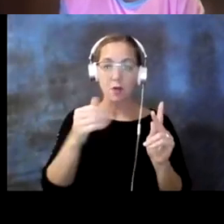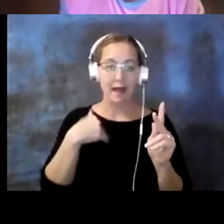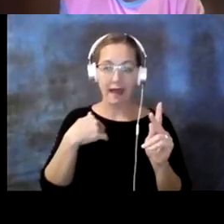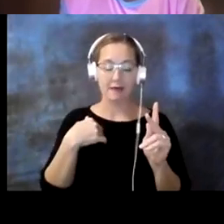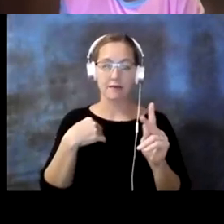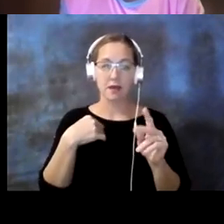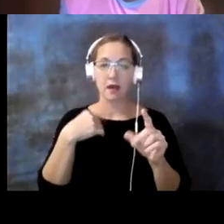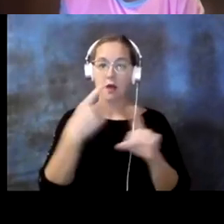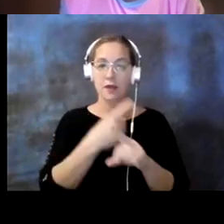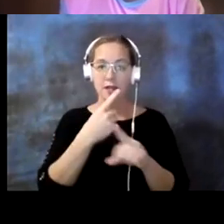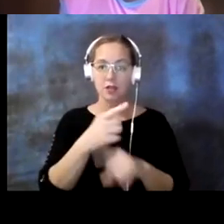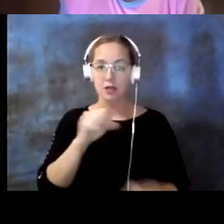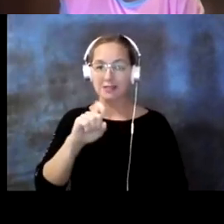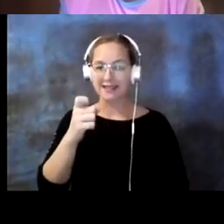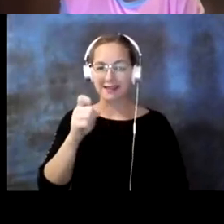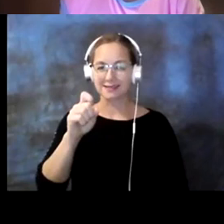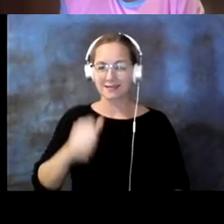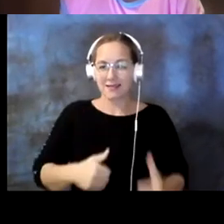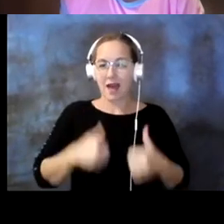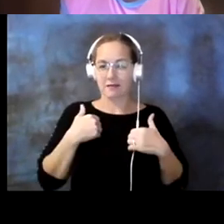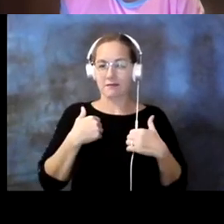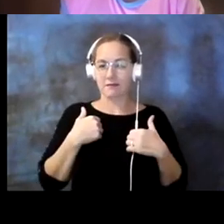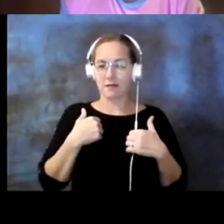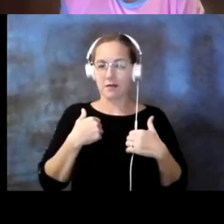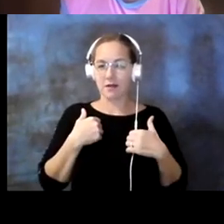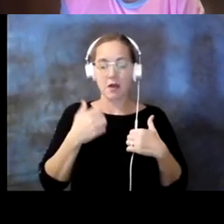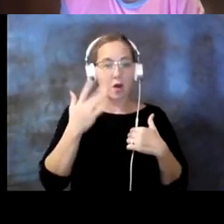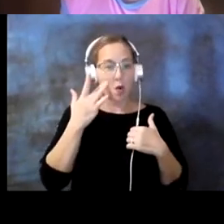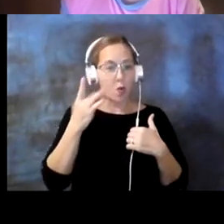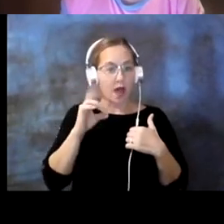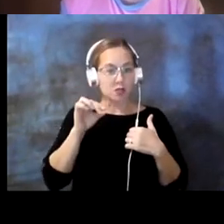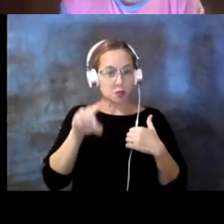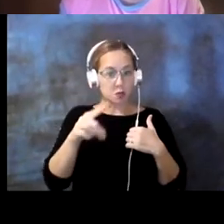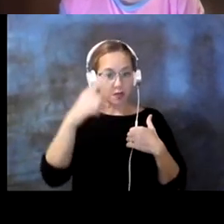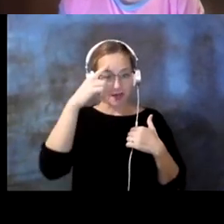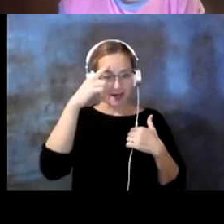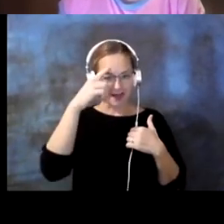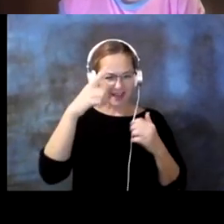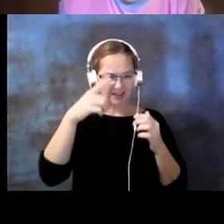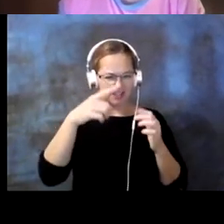Why do you think there's a stigma surrounding disability and sexuality?